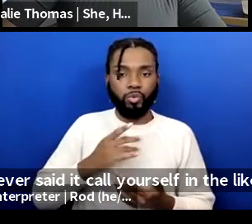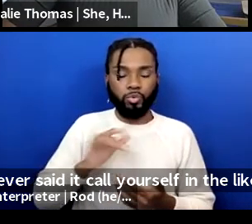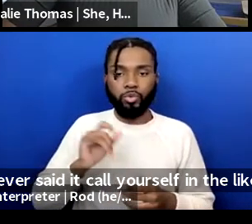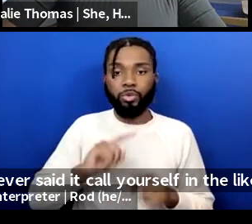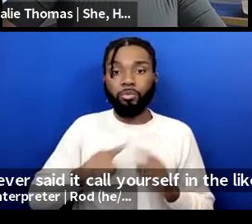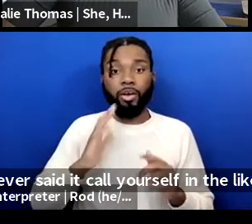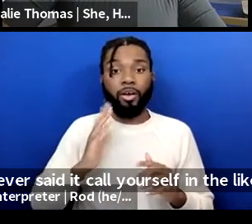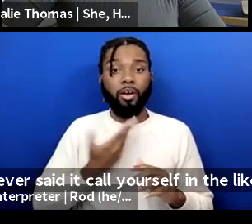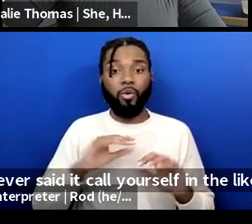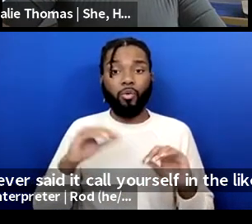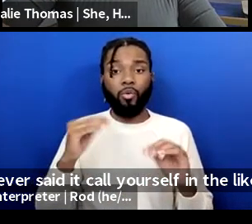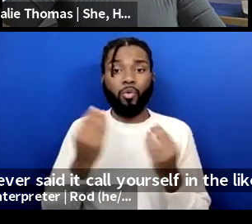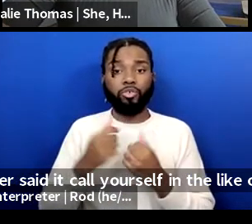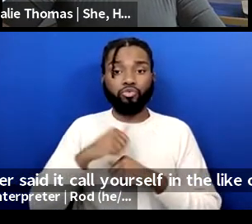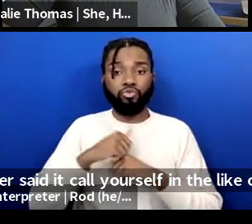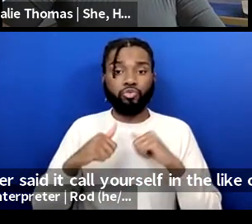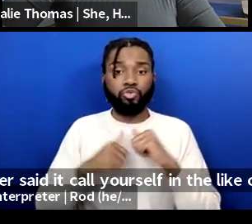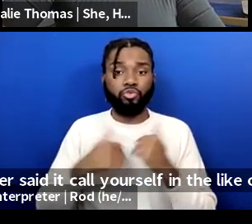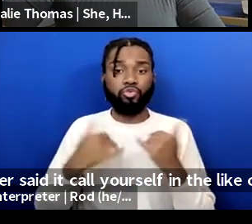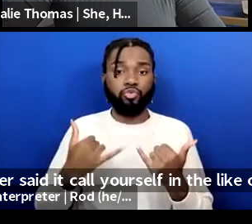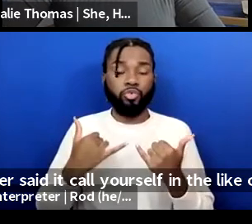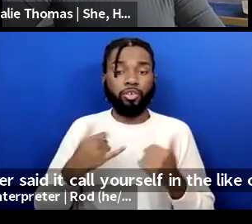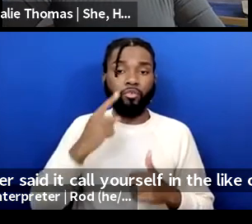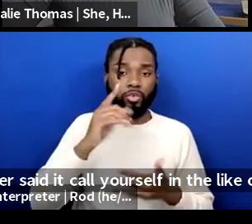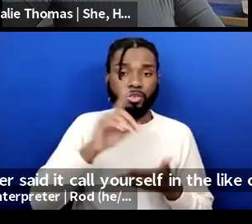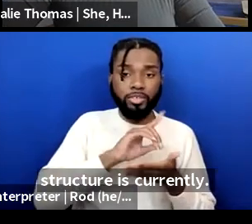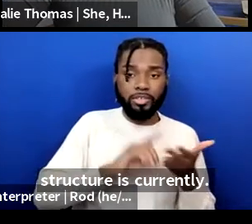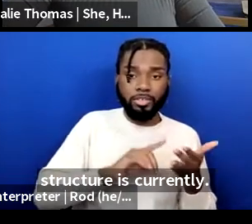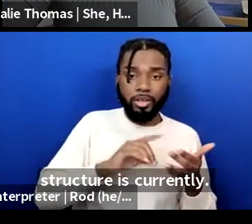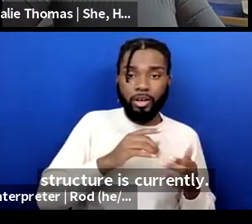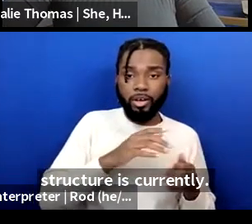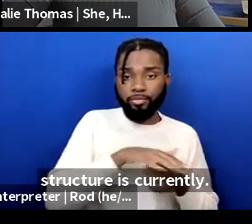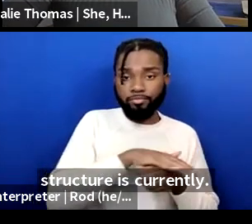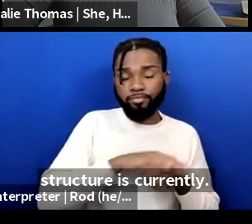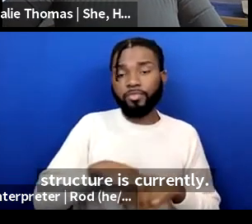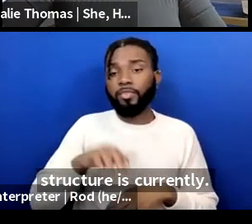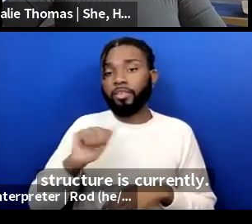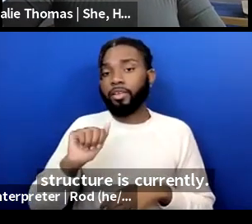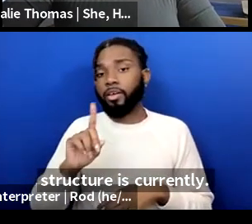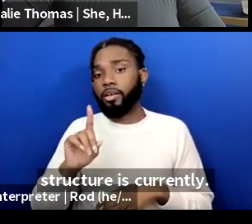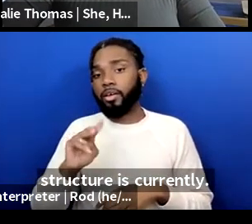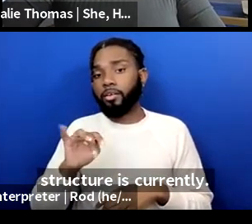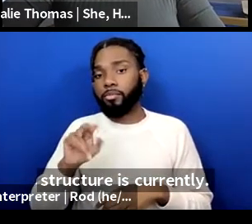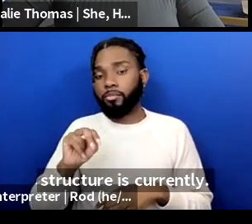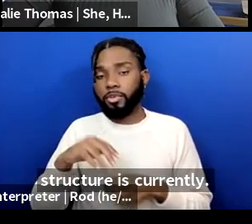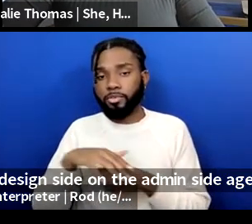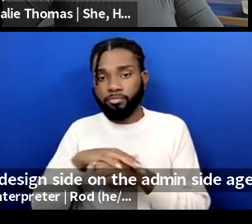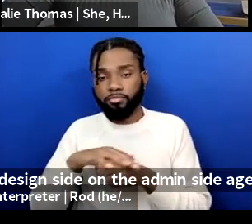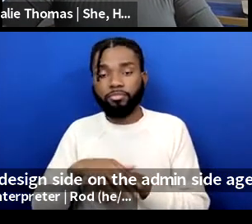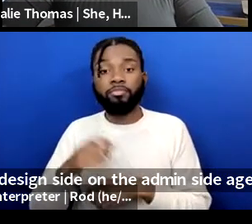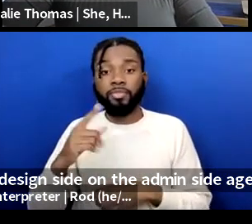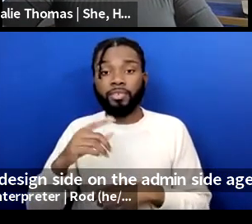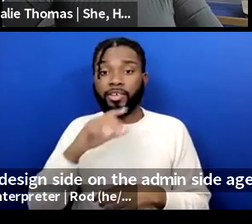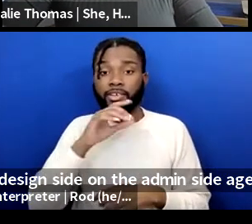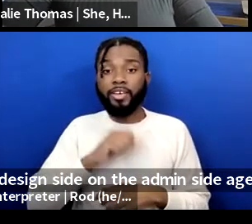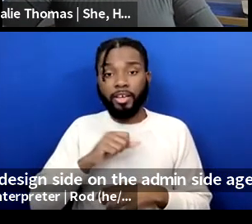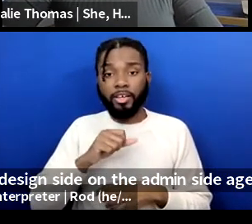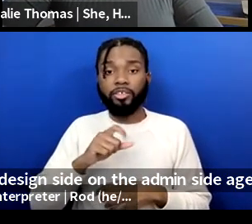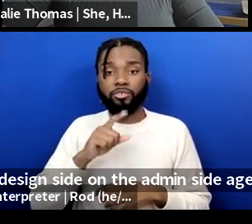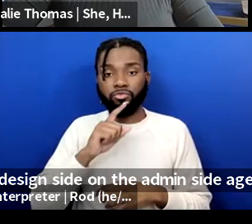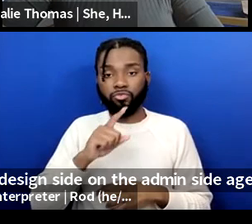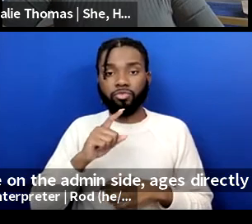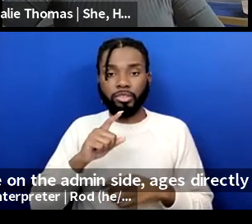structures currently, and on the design side, on the admin side, age directly correlates to where you